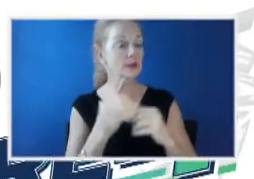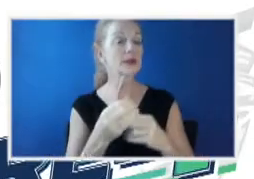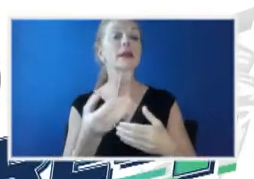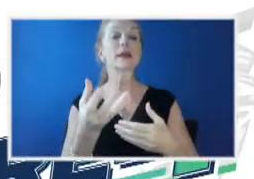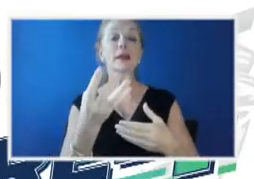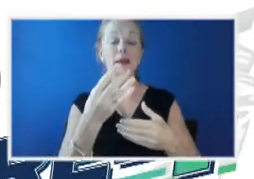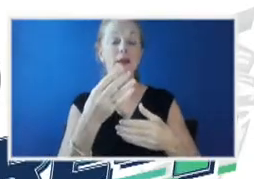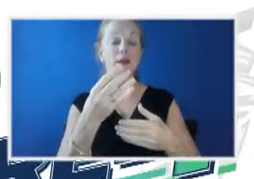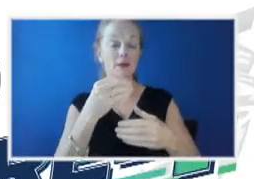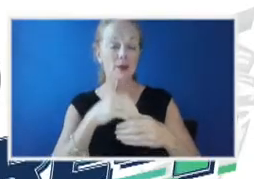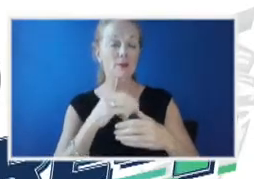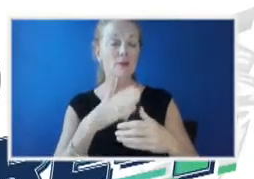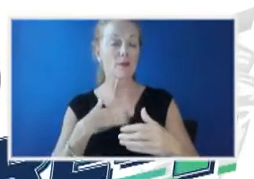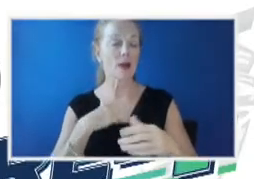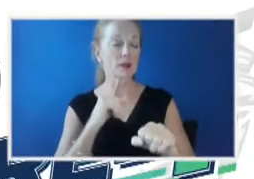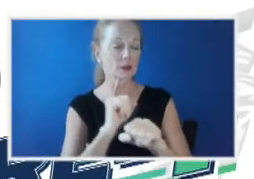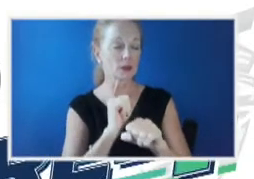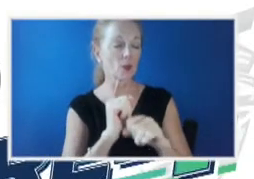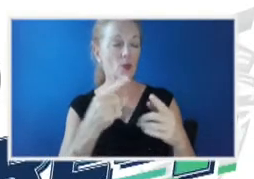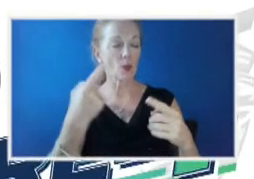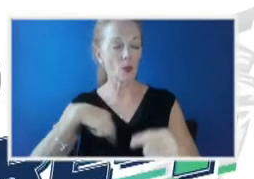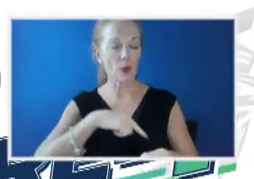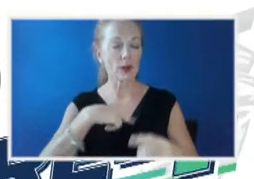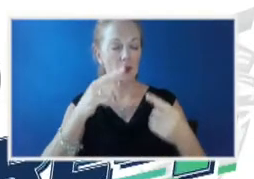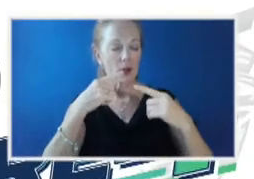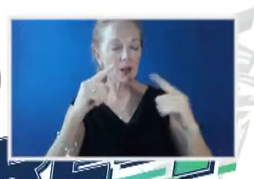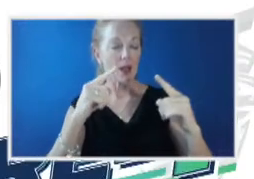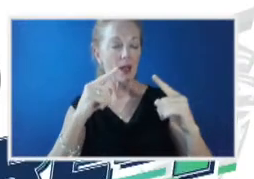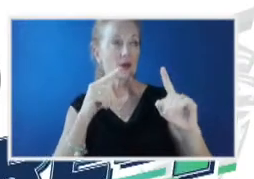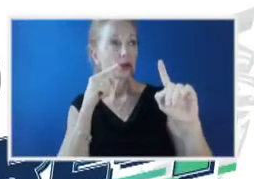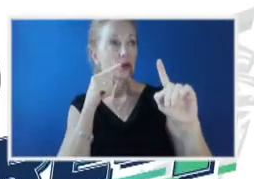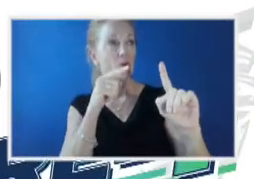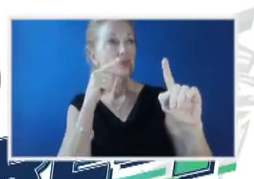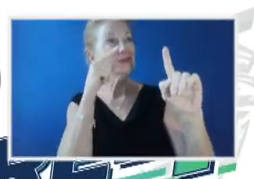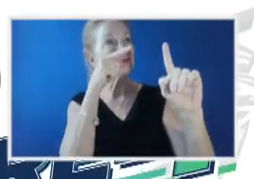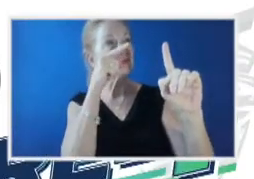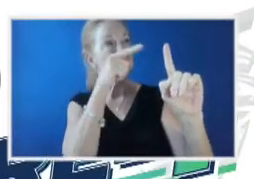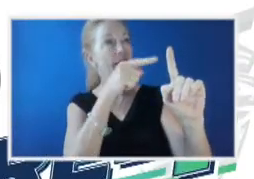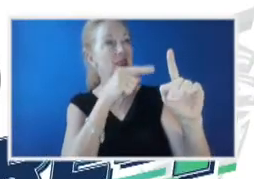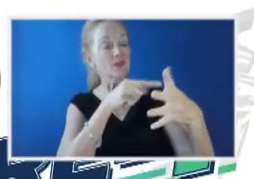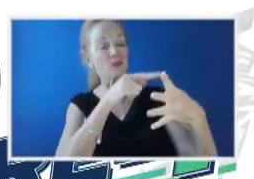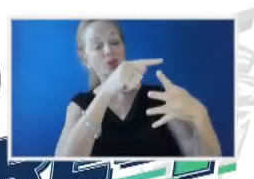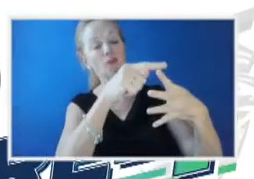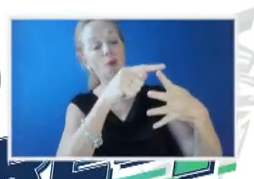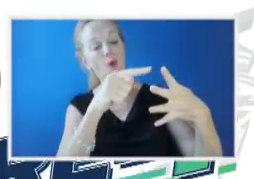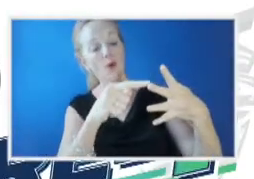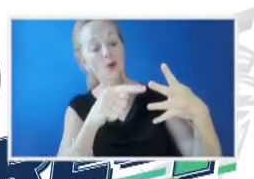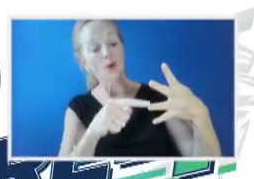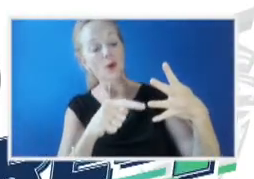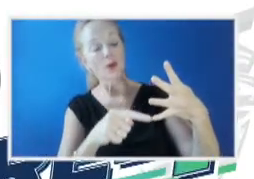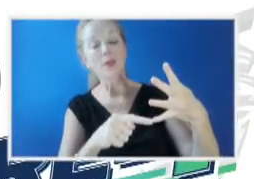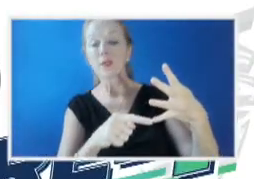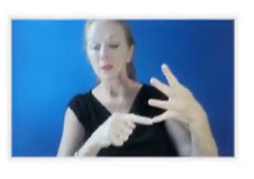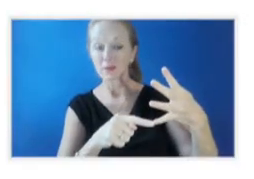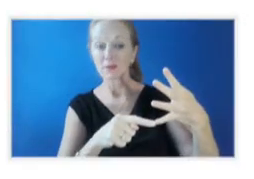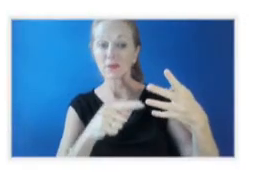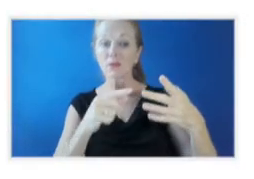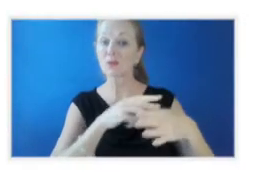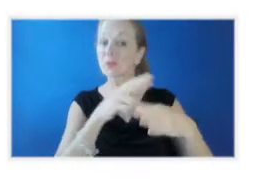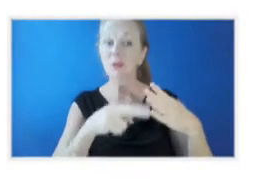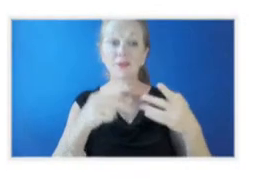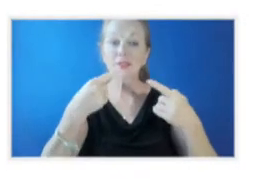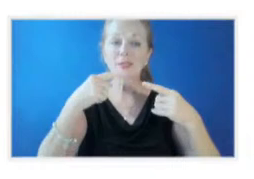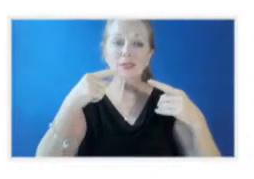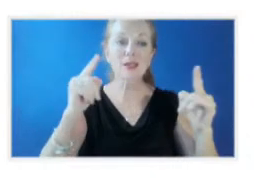administration, that if we can accomplish and have our goals towards these core four items, that we would have a very successful police